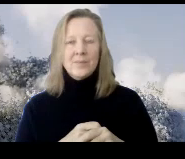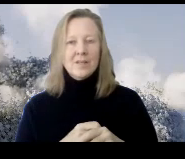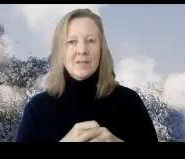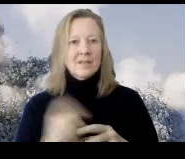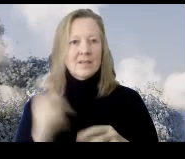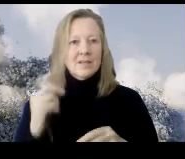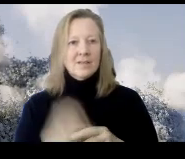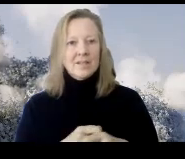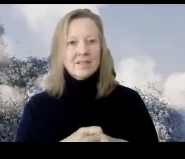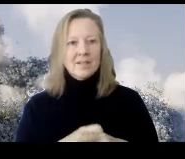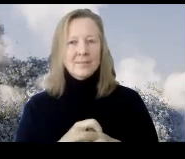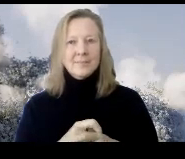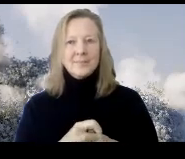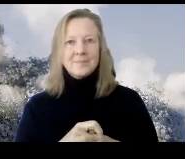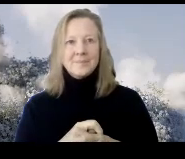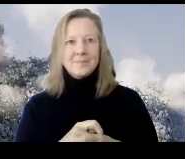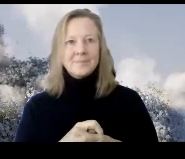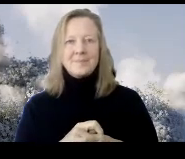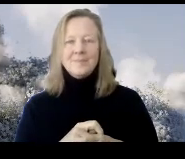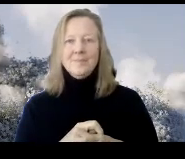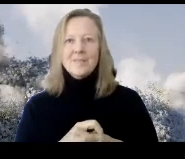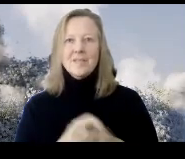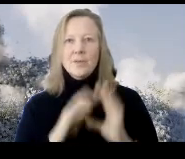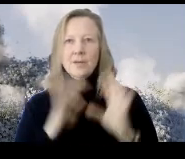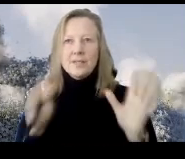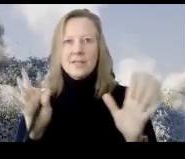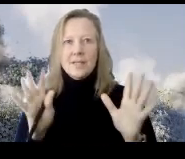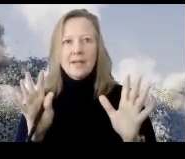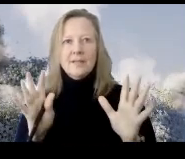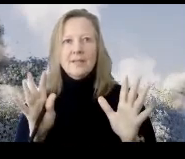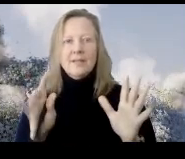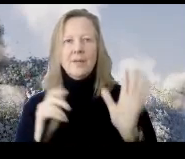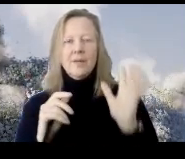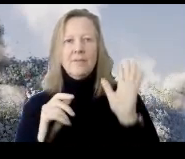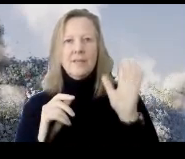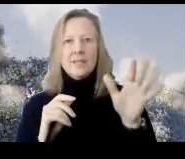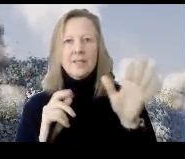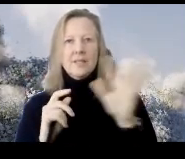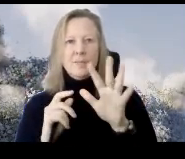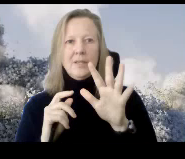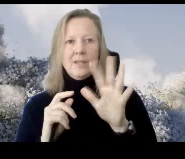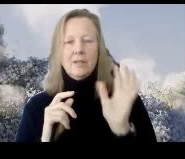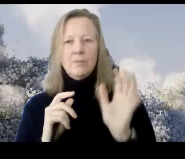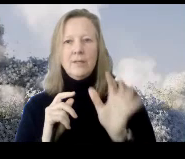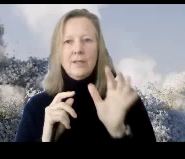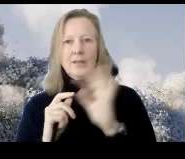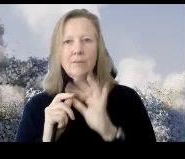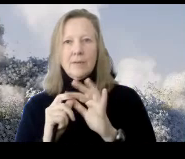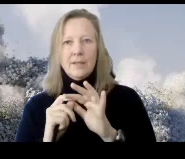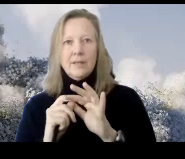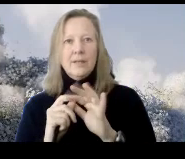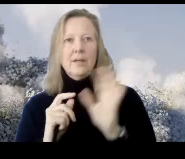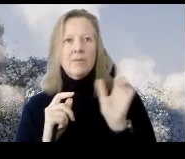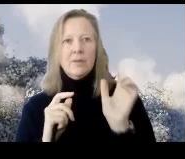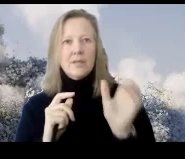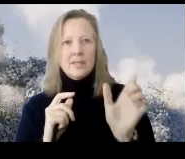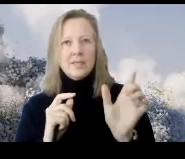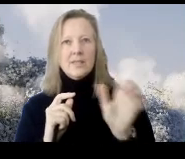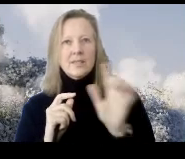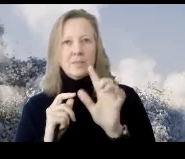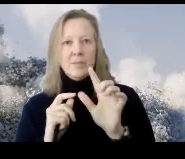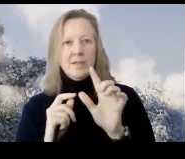time. The next slide. So here it is again. We have listening, speaking, reading, and writing.